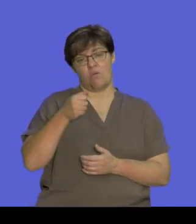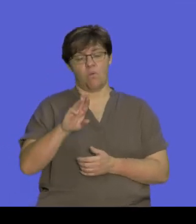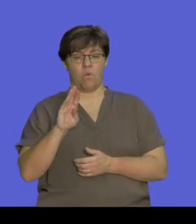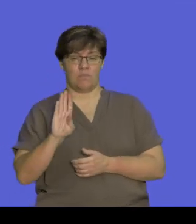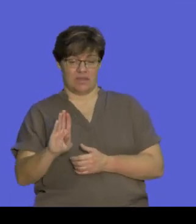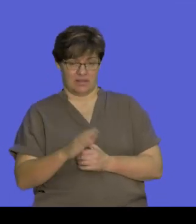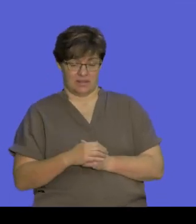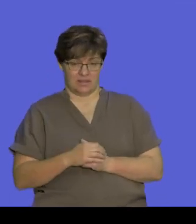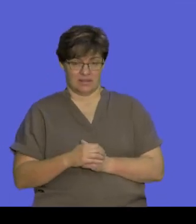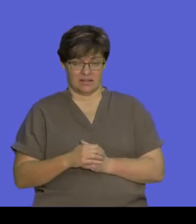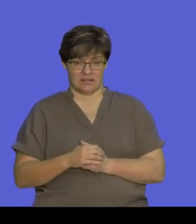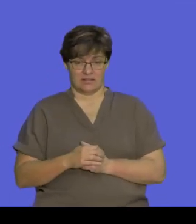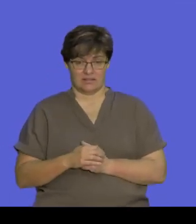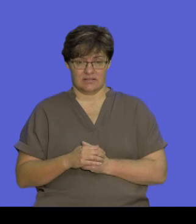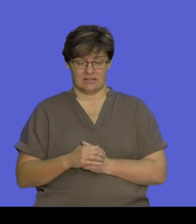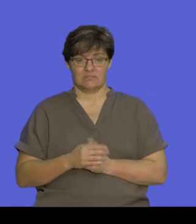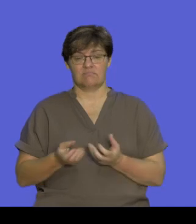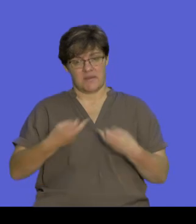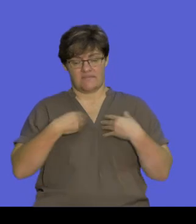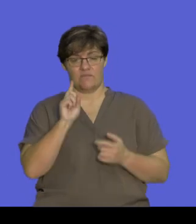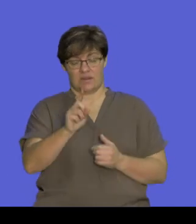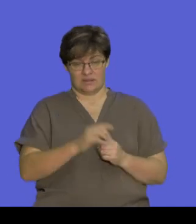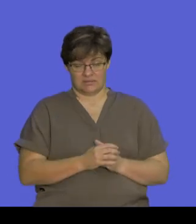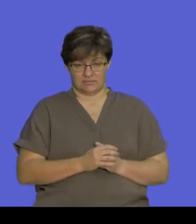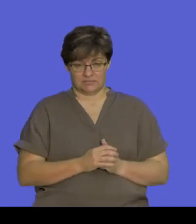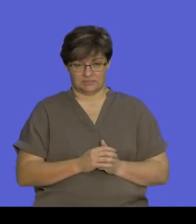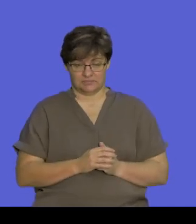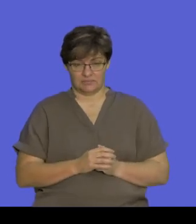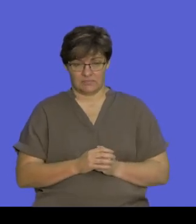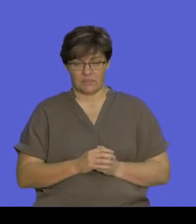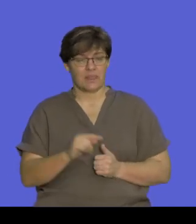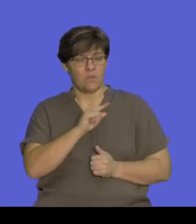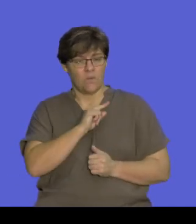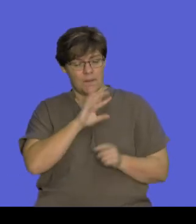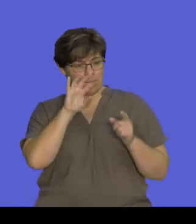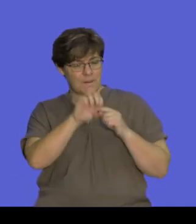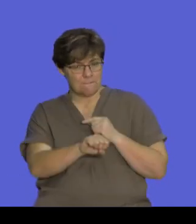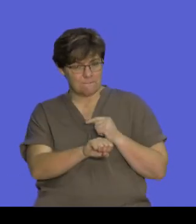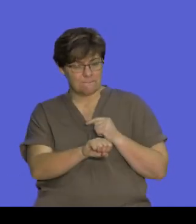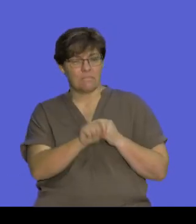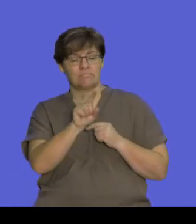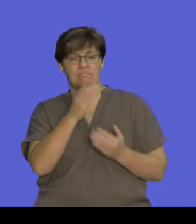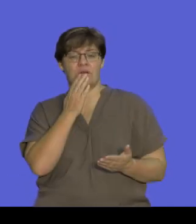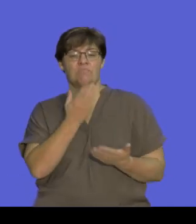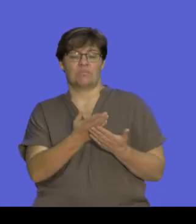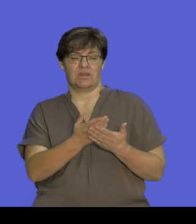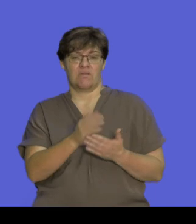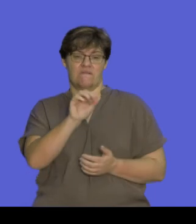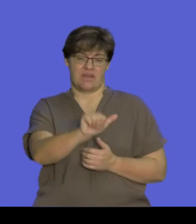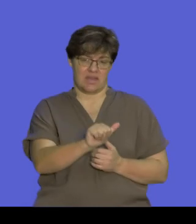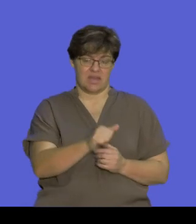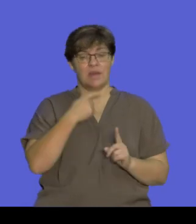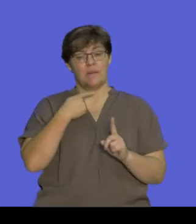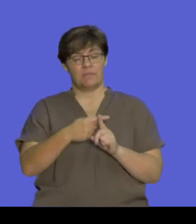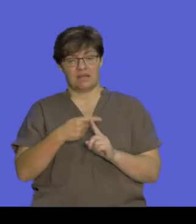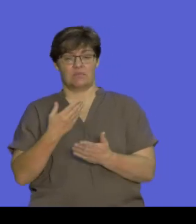give us 1. Because we recognize that is going to be the probability of A plus the probability